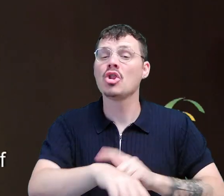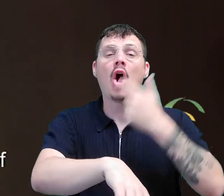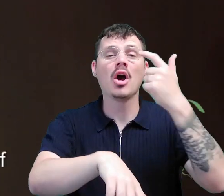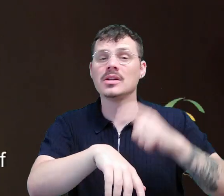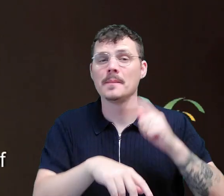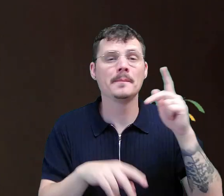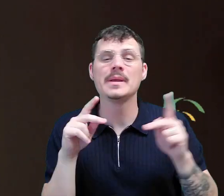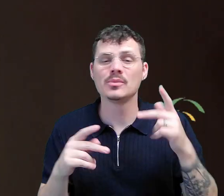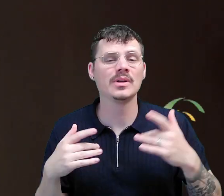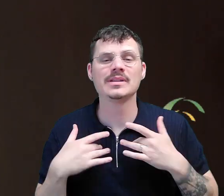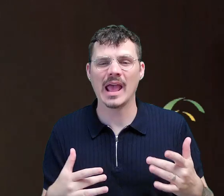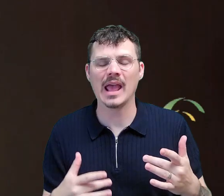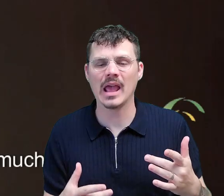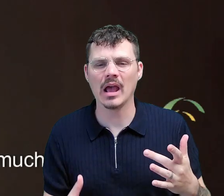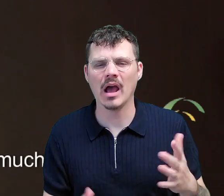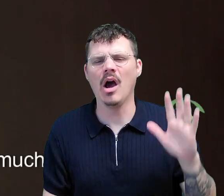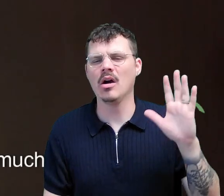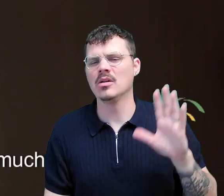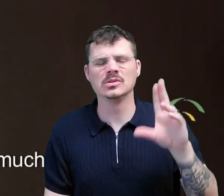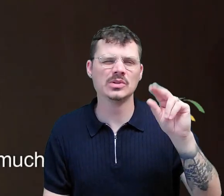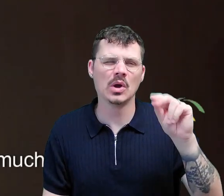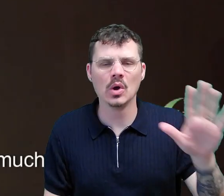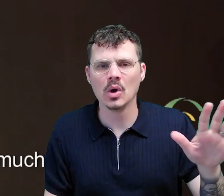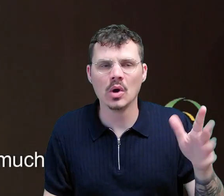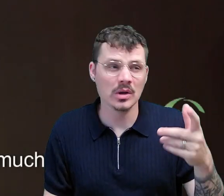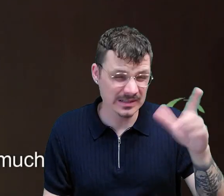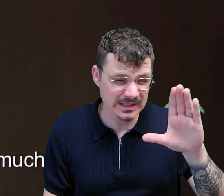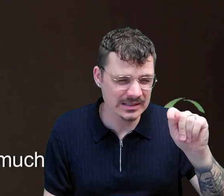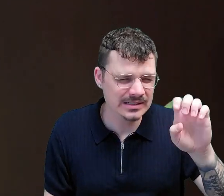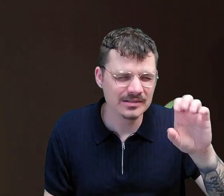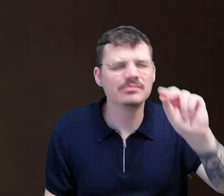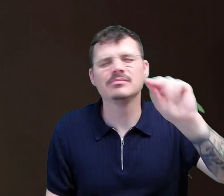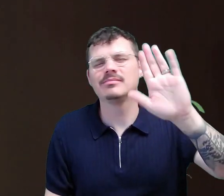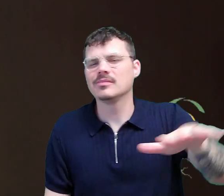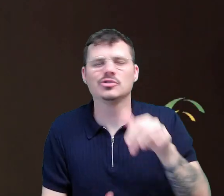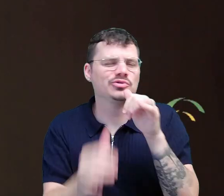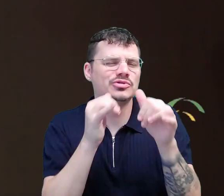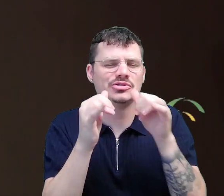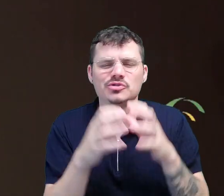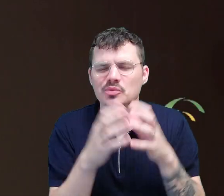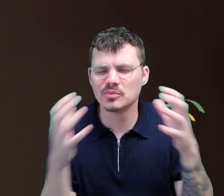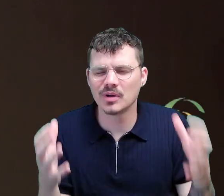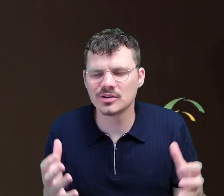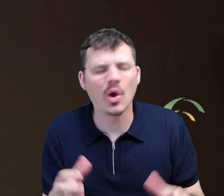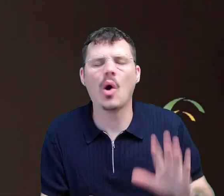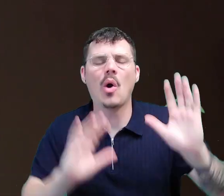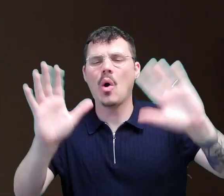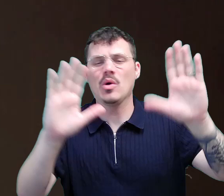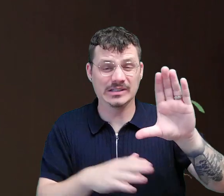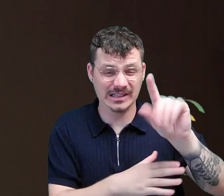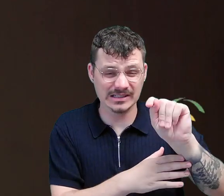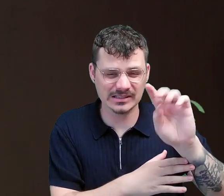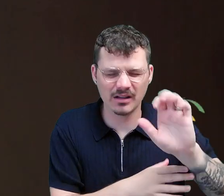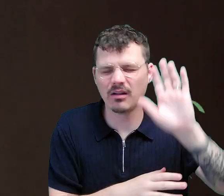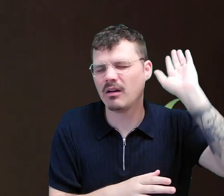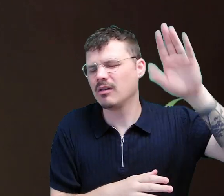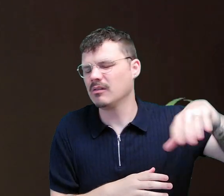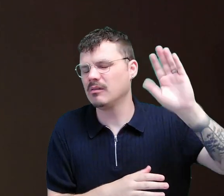people just kind of, oh, they probably are just drinking too much. Oh, they probably,